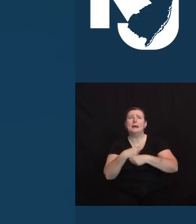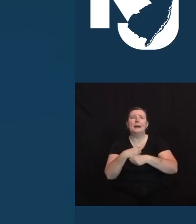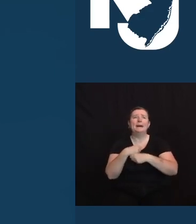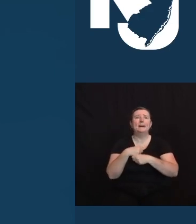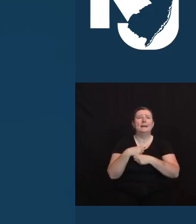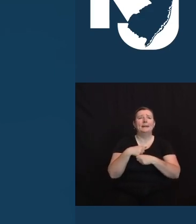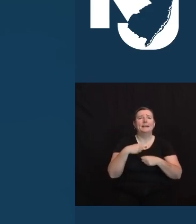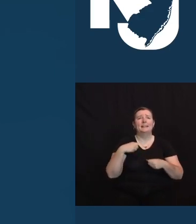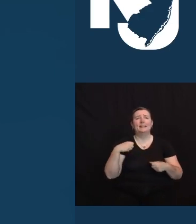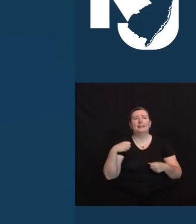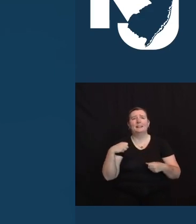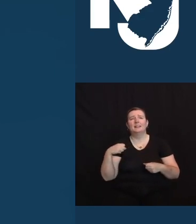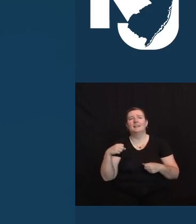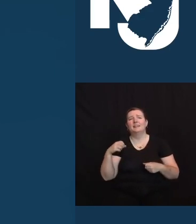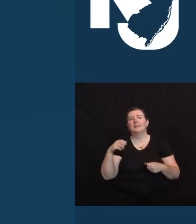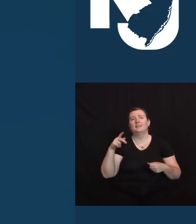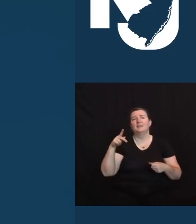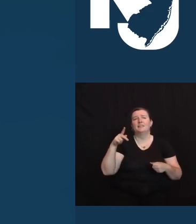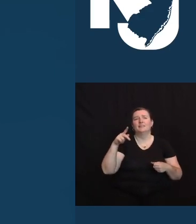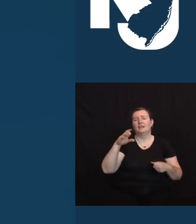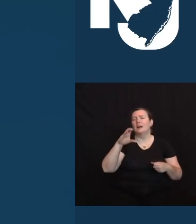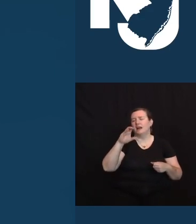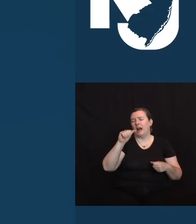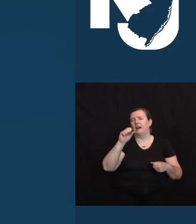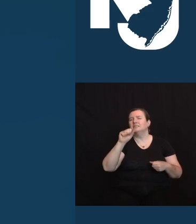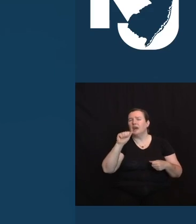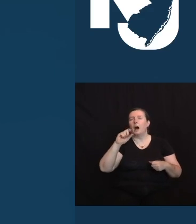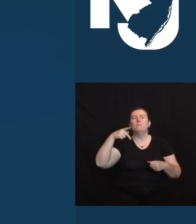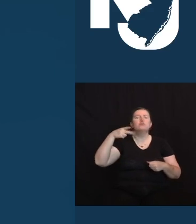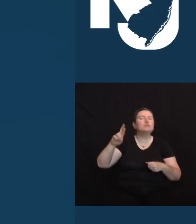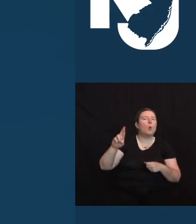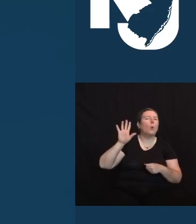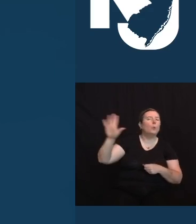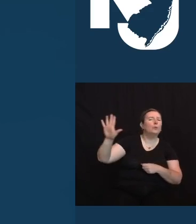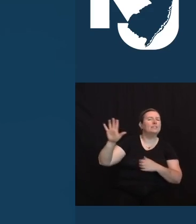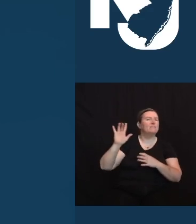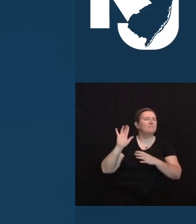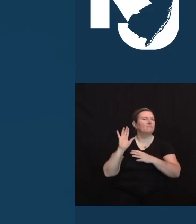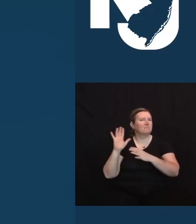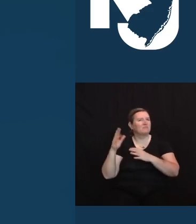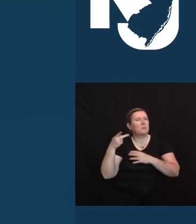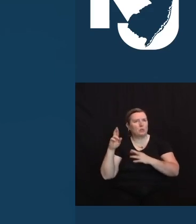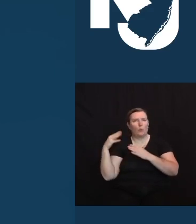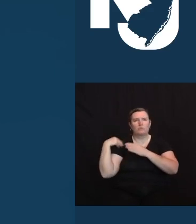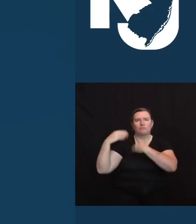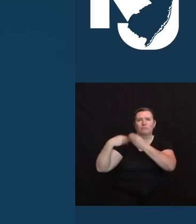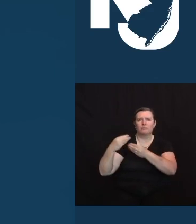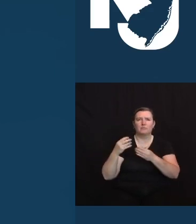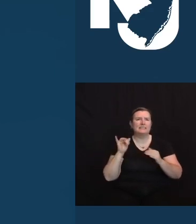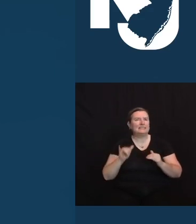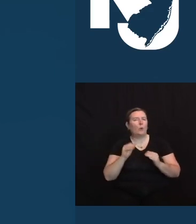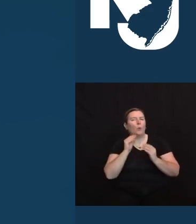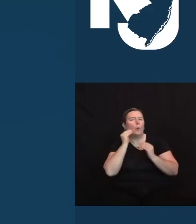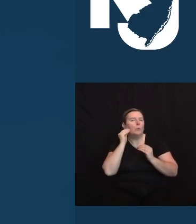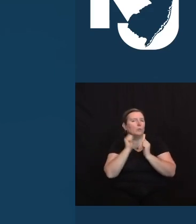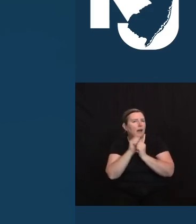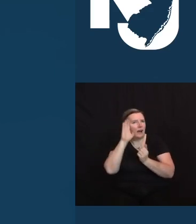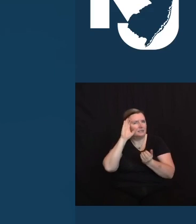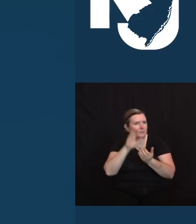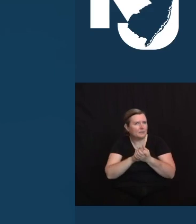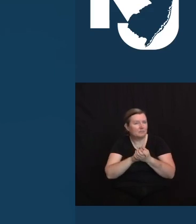Club. But her greatest joys came at home, spending time with her husband of 37 years right there in front of you with